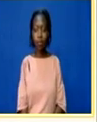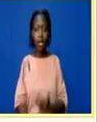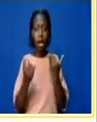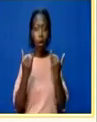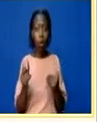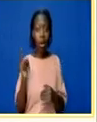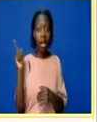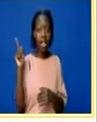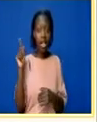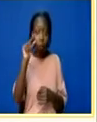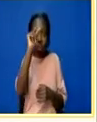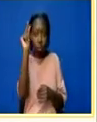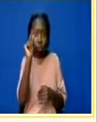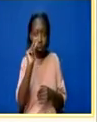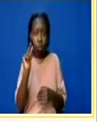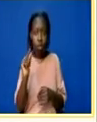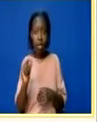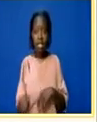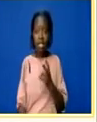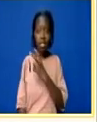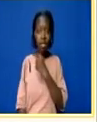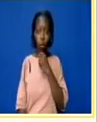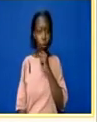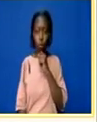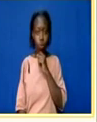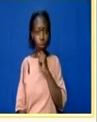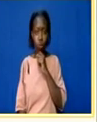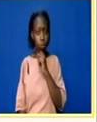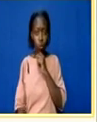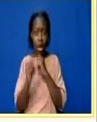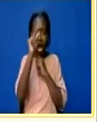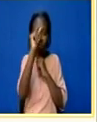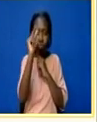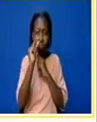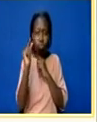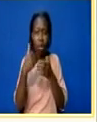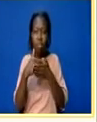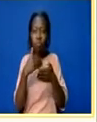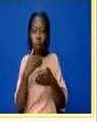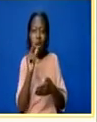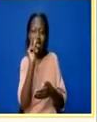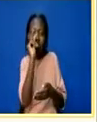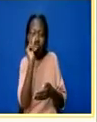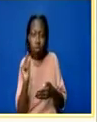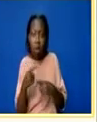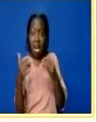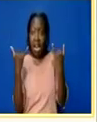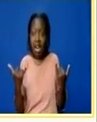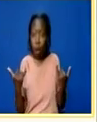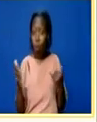a shallow, I mean, honestly, like a channel that is shallow mm-hmm. in the beginning can become this wide and deep.